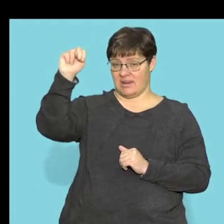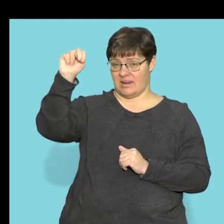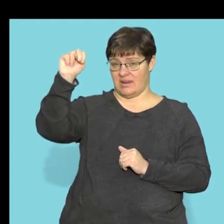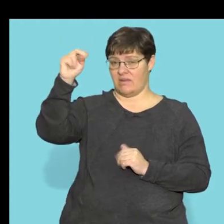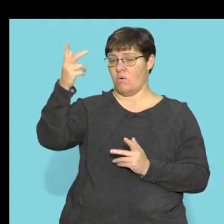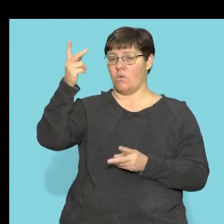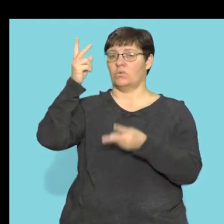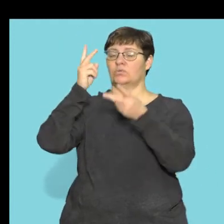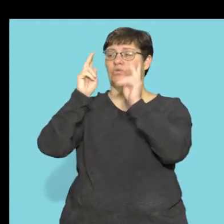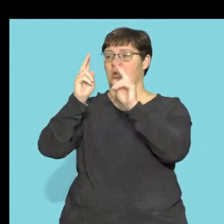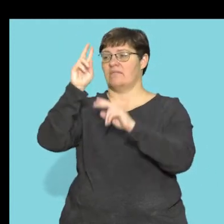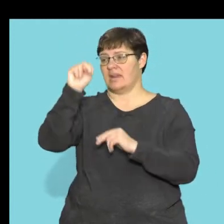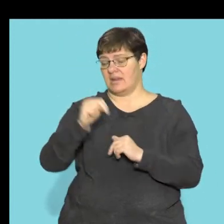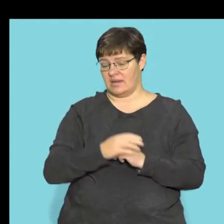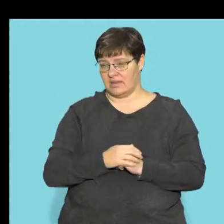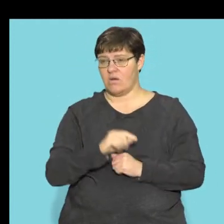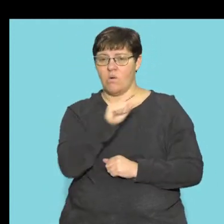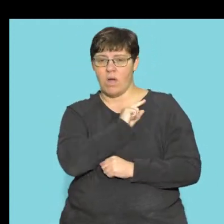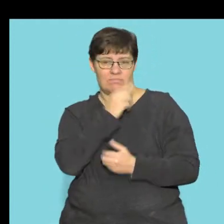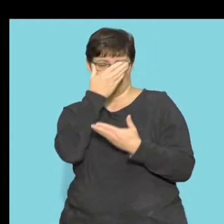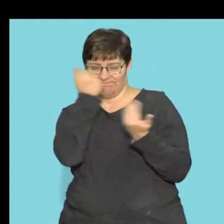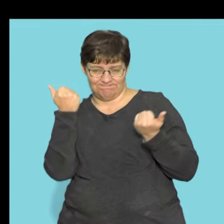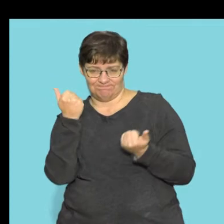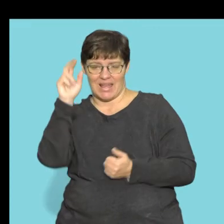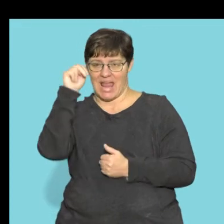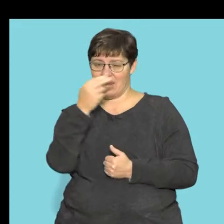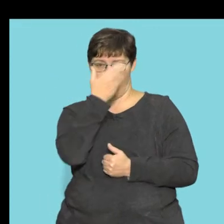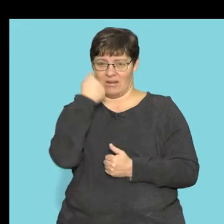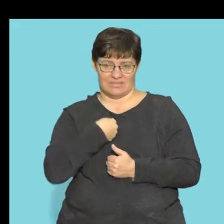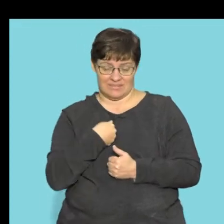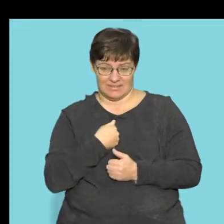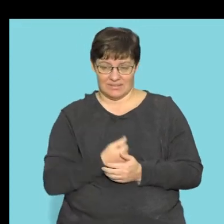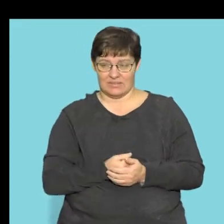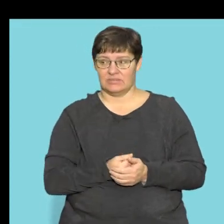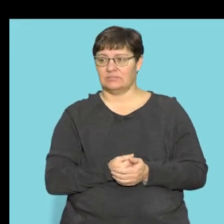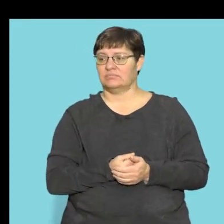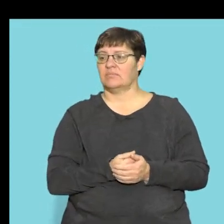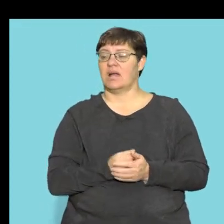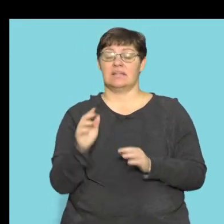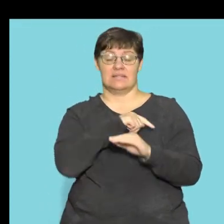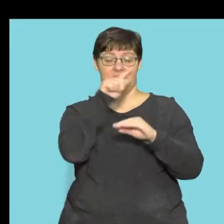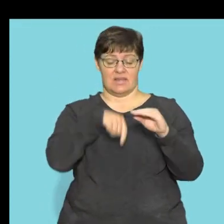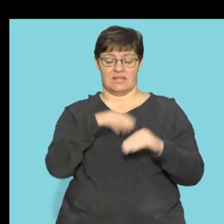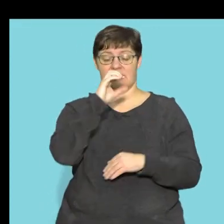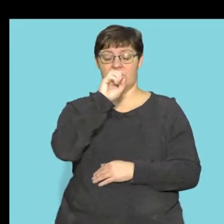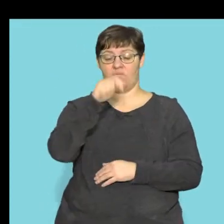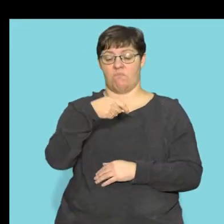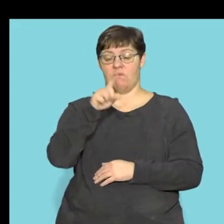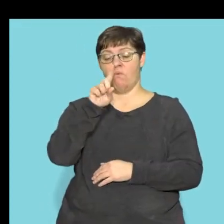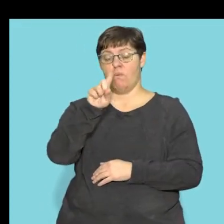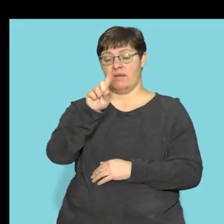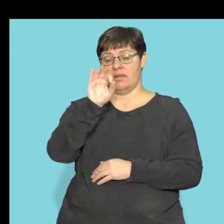negative 12n, because I don't know what n is, and this is divided by